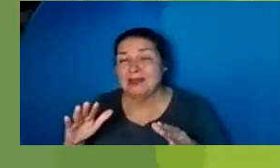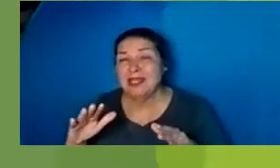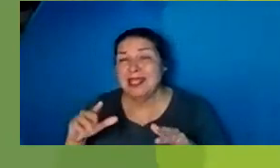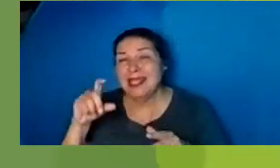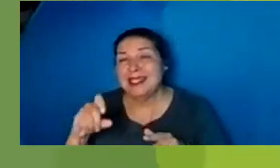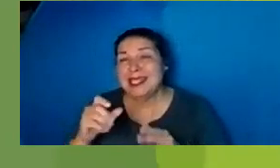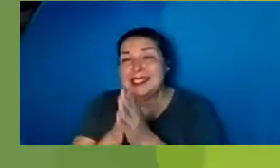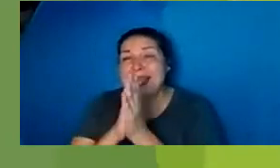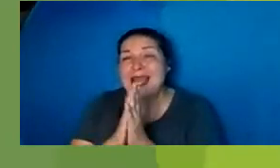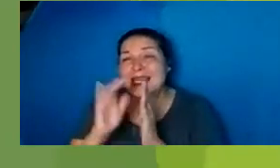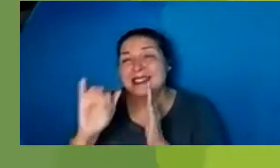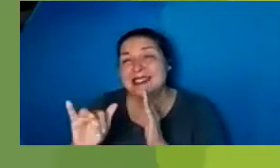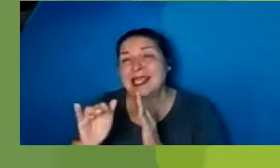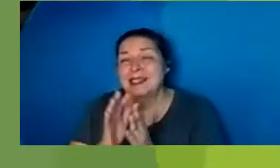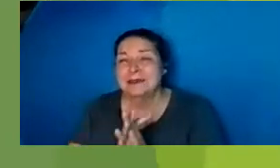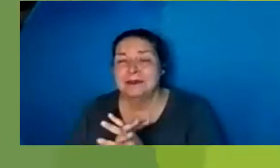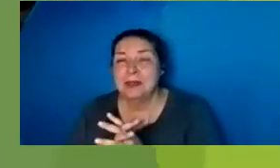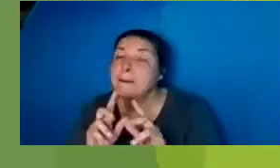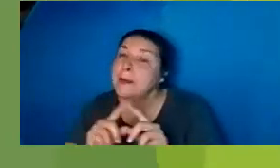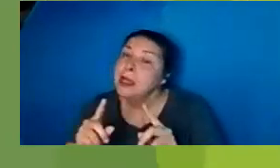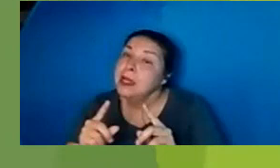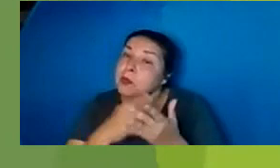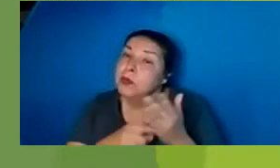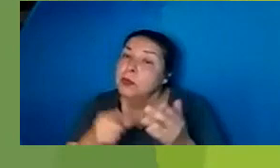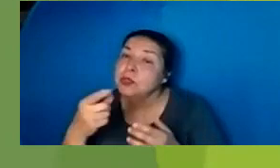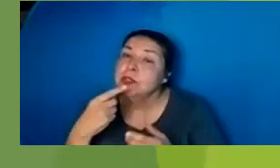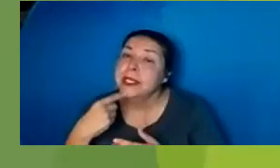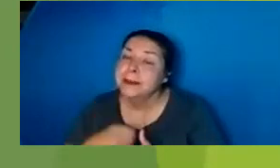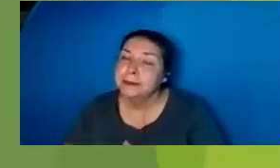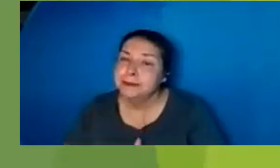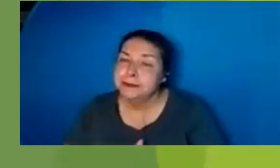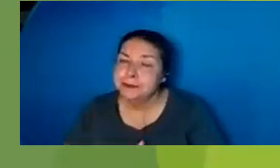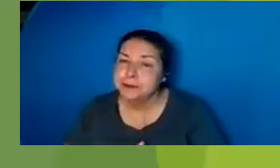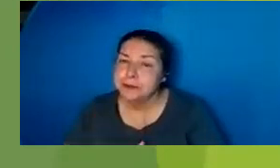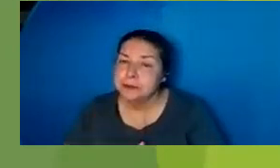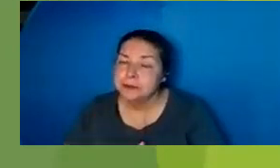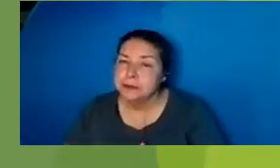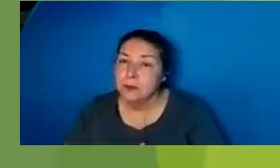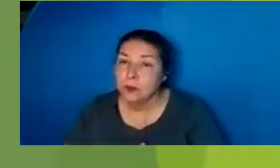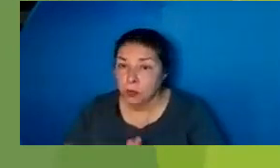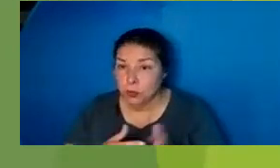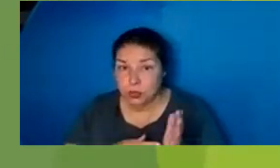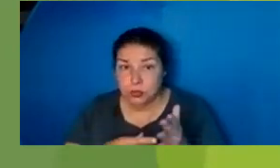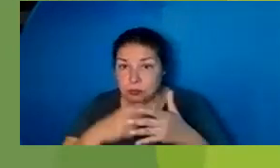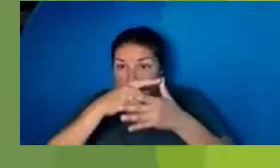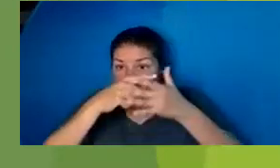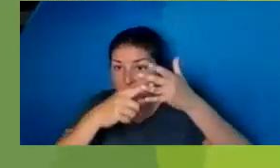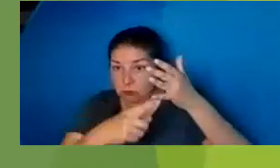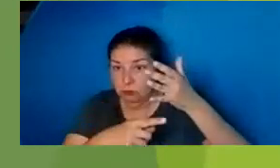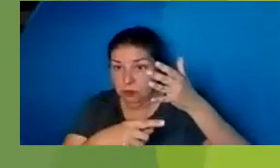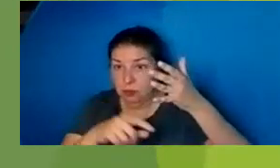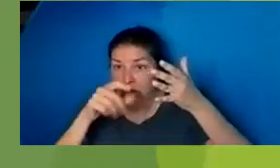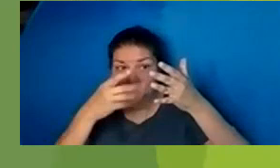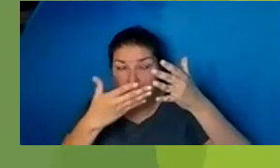question in the first place. But what would you say? Would you present a list of things that they must